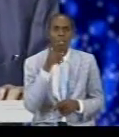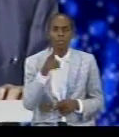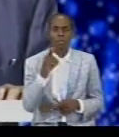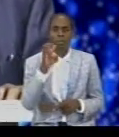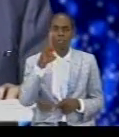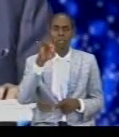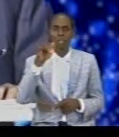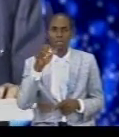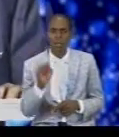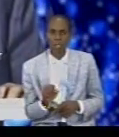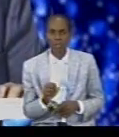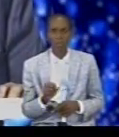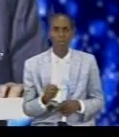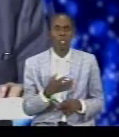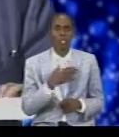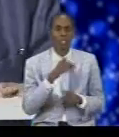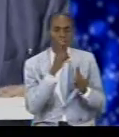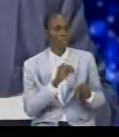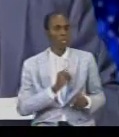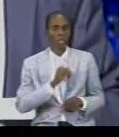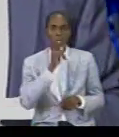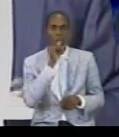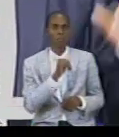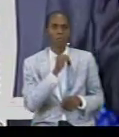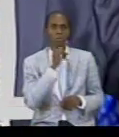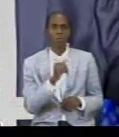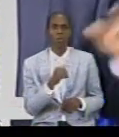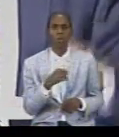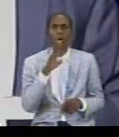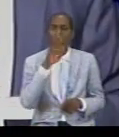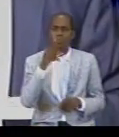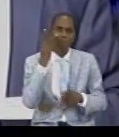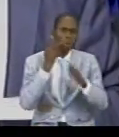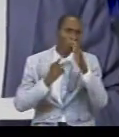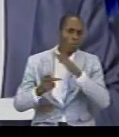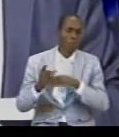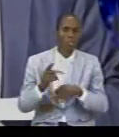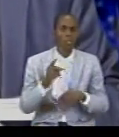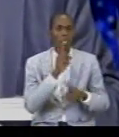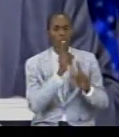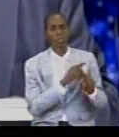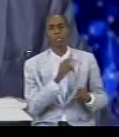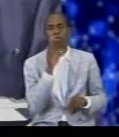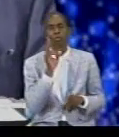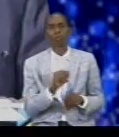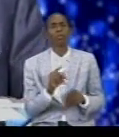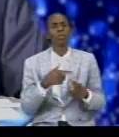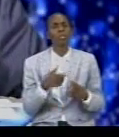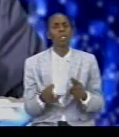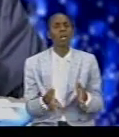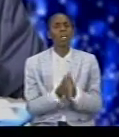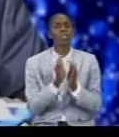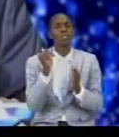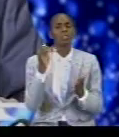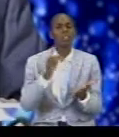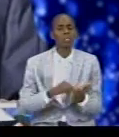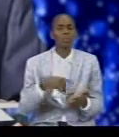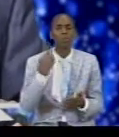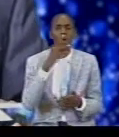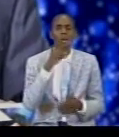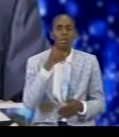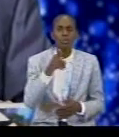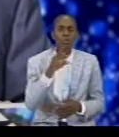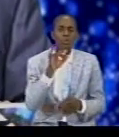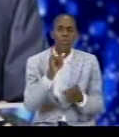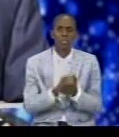"No." Then said they unto him, "Who art thou, that we may give an answer to them that sent us?